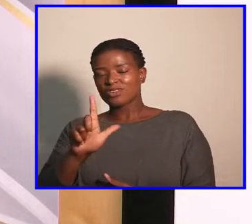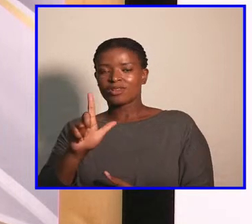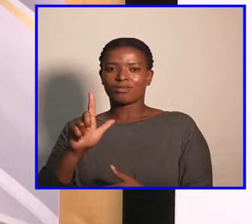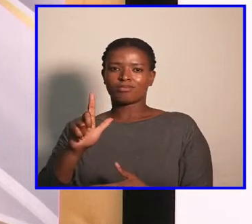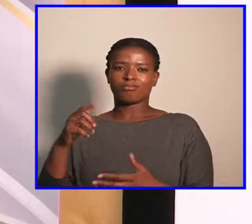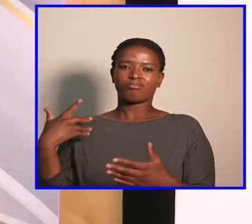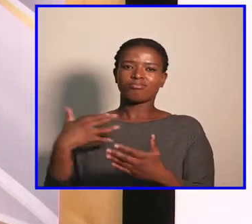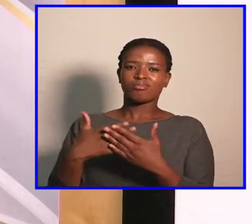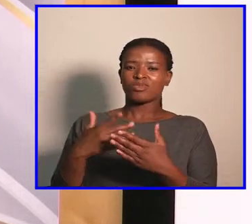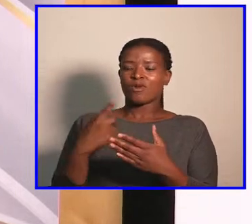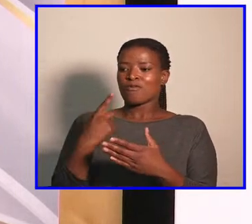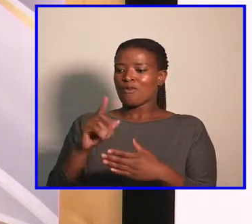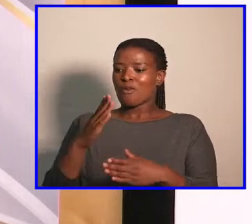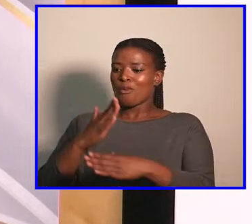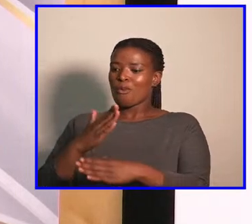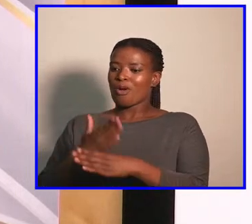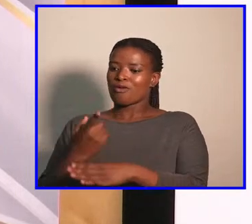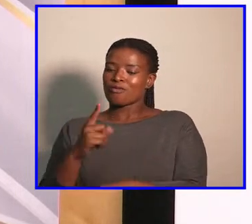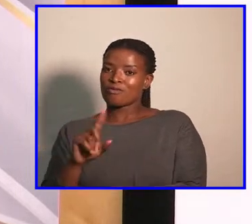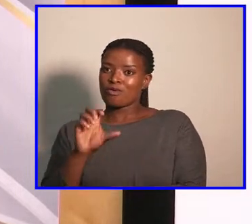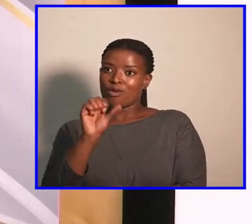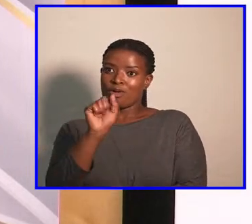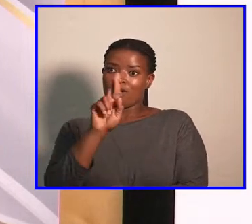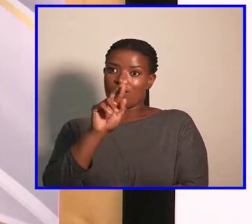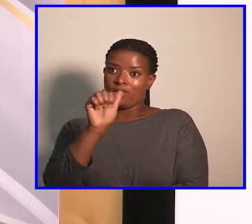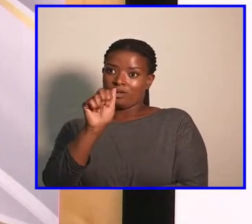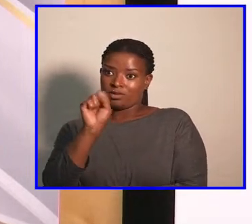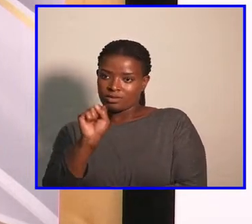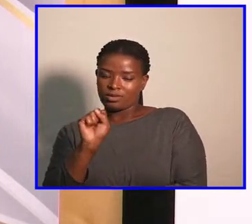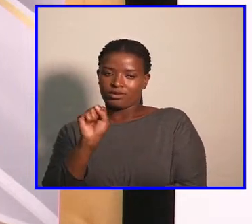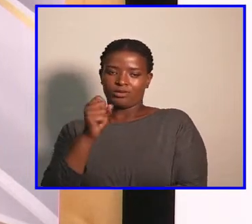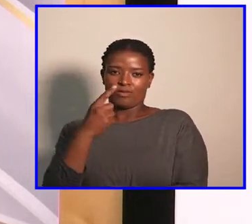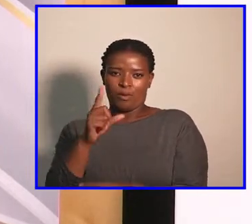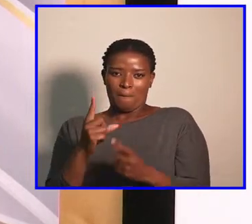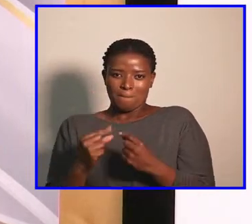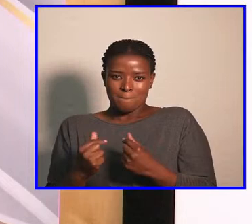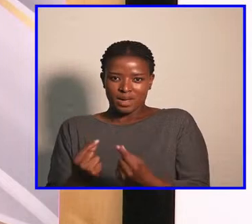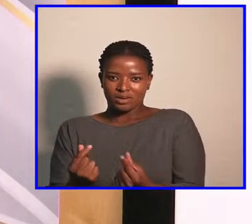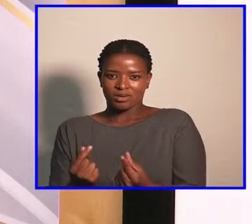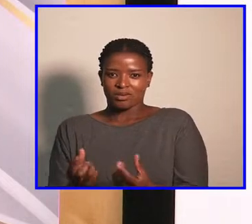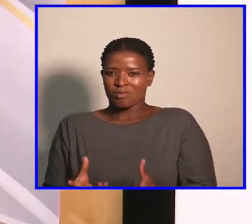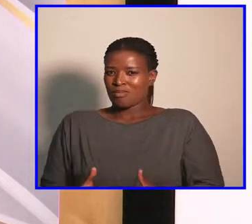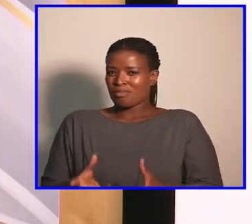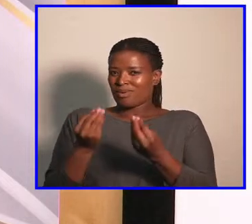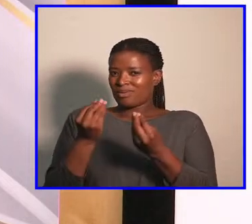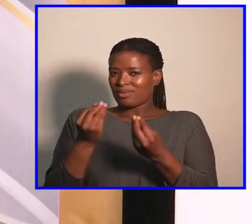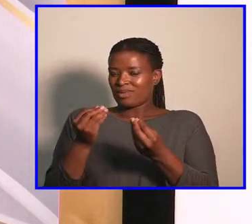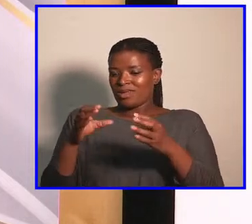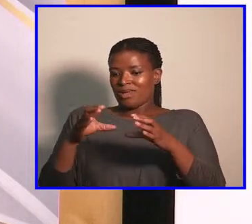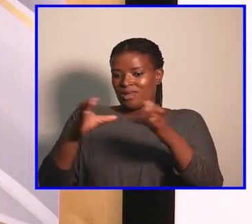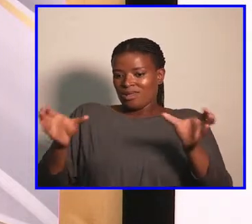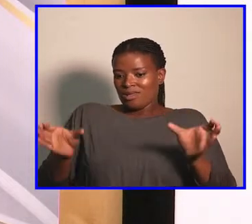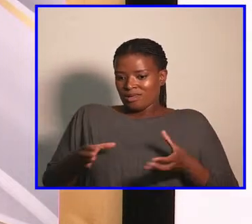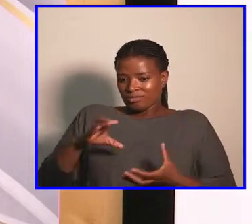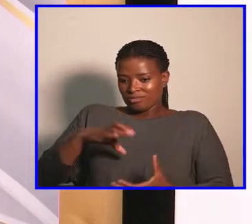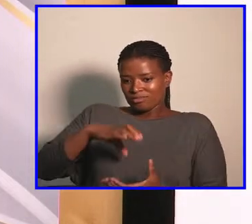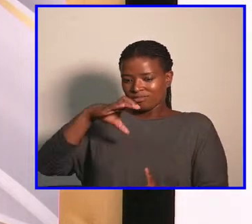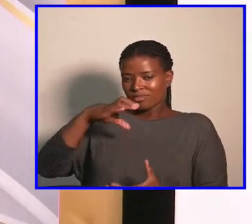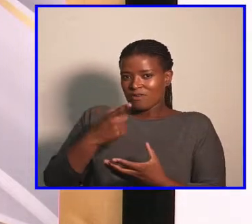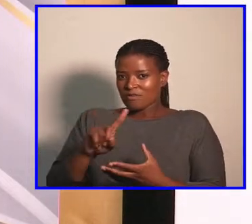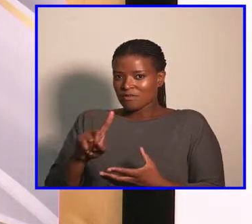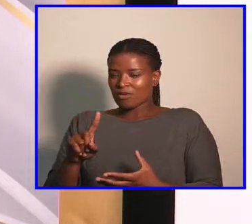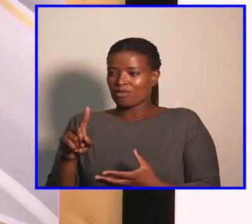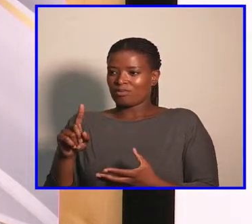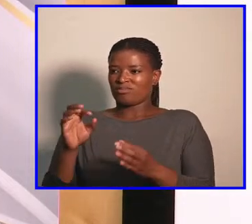SARS funds and, as it were, bakes the cake of social cohesion